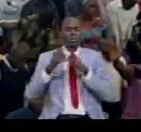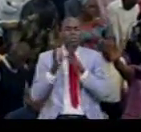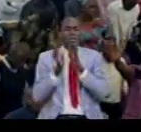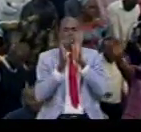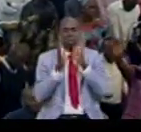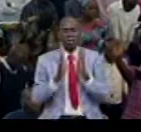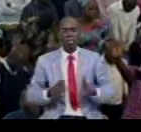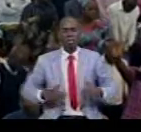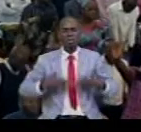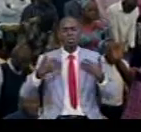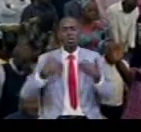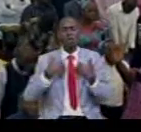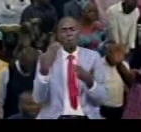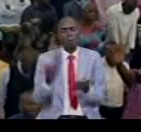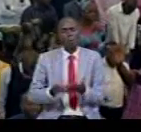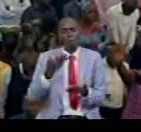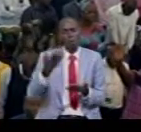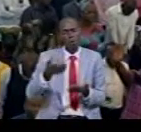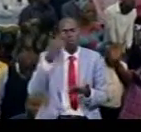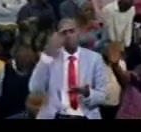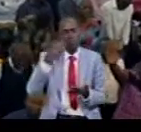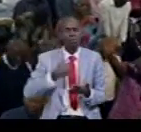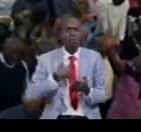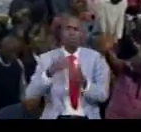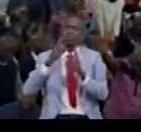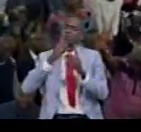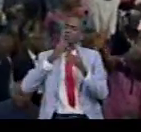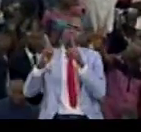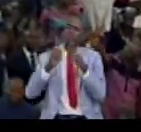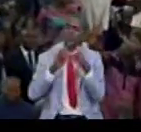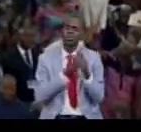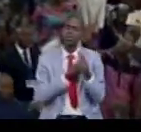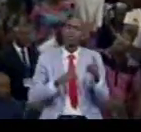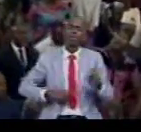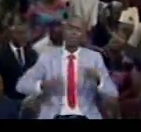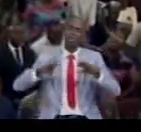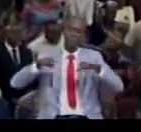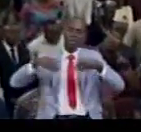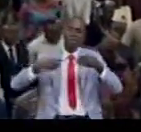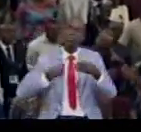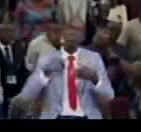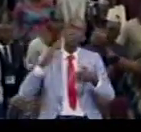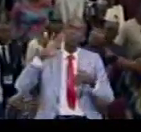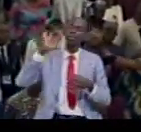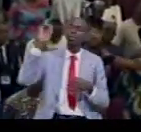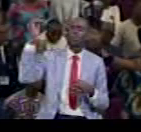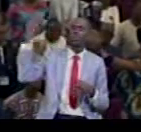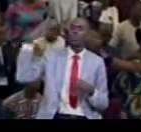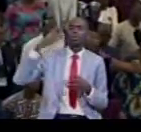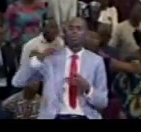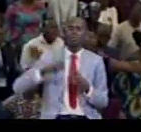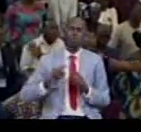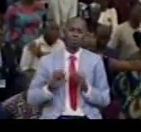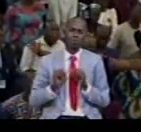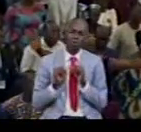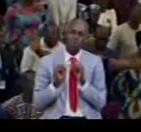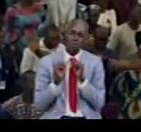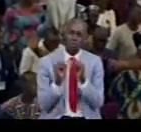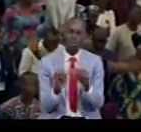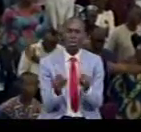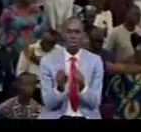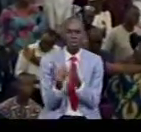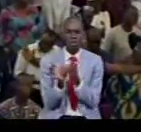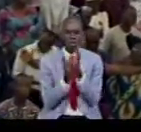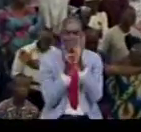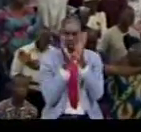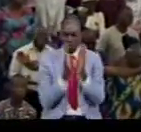I will see you face to face. Tell the Lord, give me that grace from this morning, oh God, to live this Christian life from today until I will see